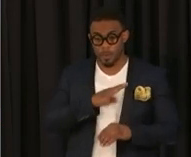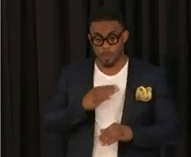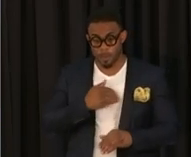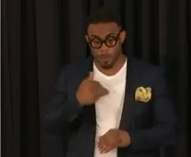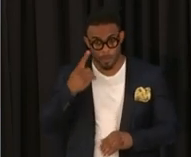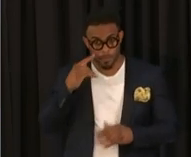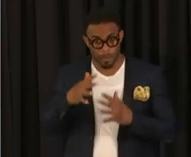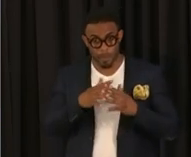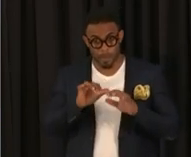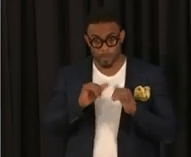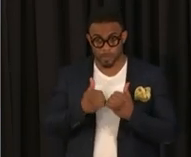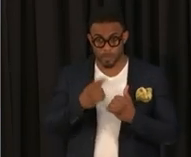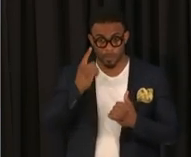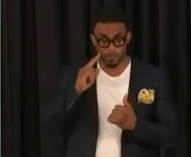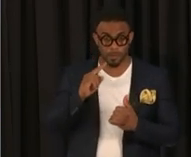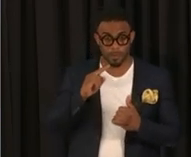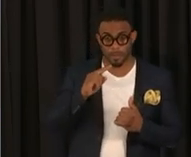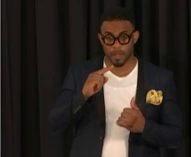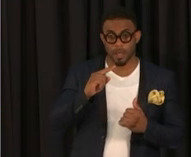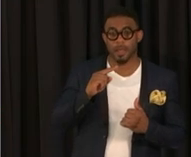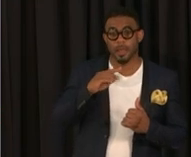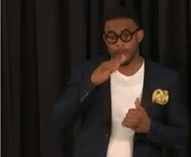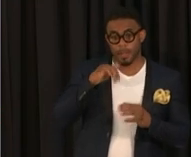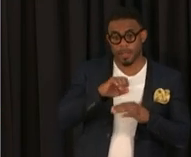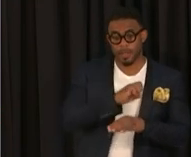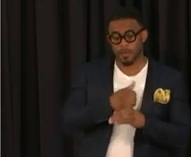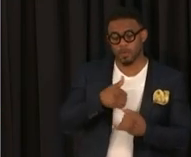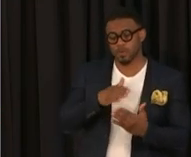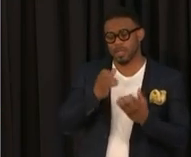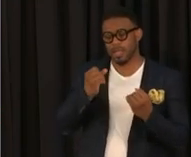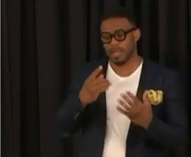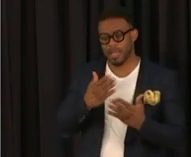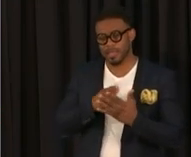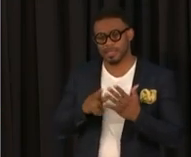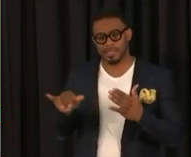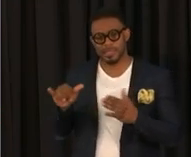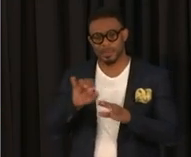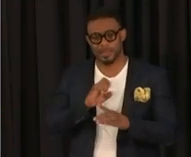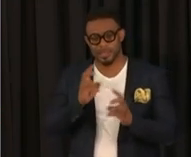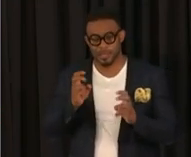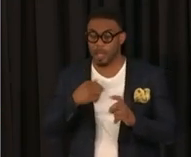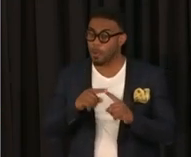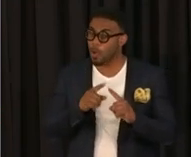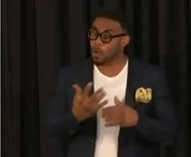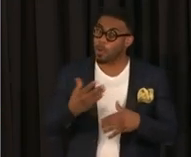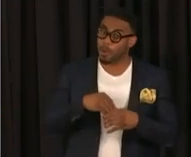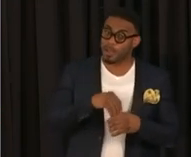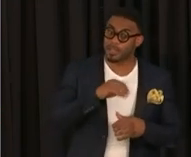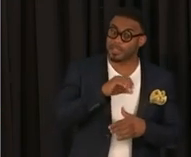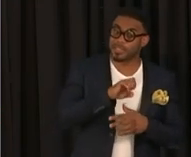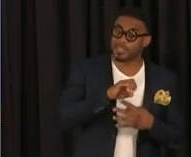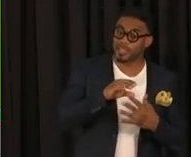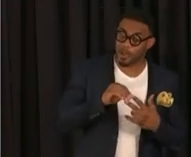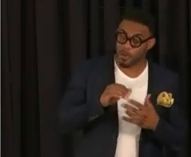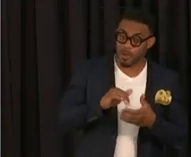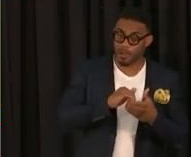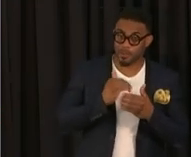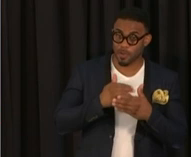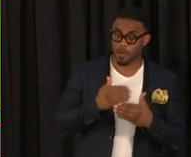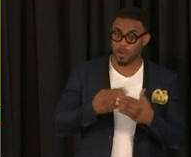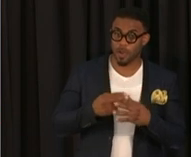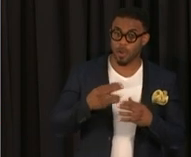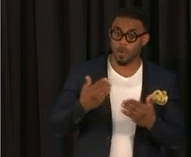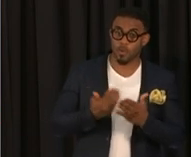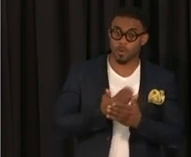a board member for the American Associations of Blacks in Energy, where we're addressing a lot of these same issues. And I'm also part of a CEO collective